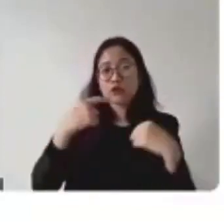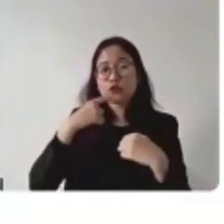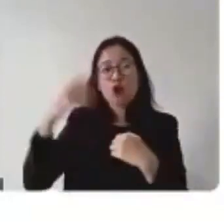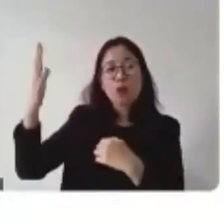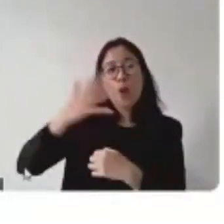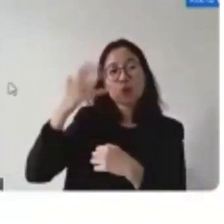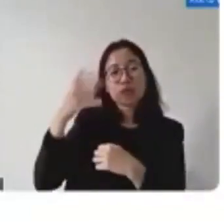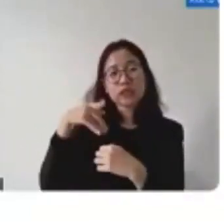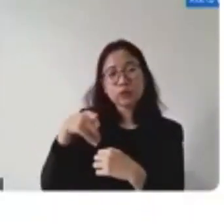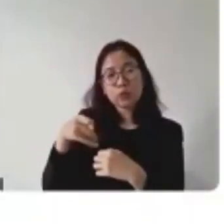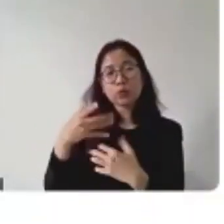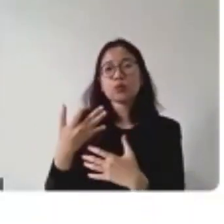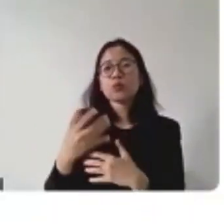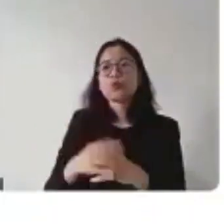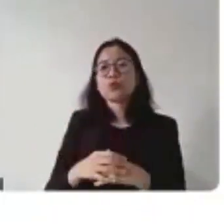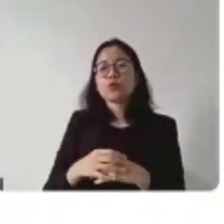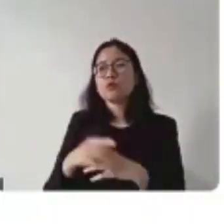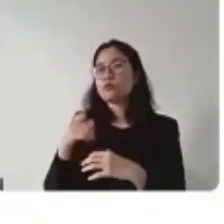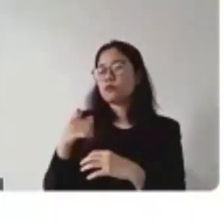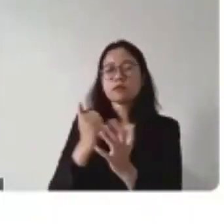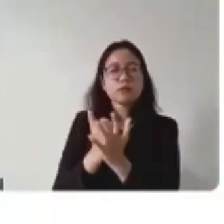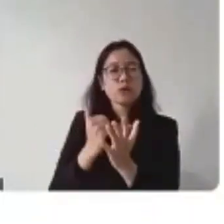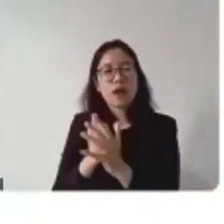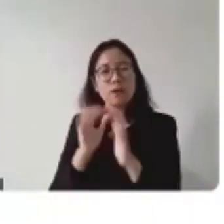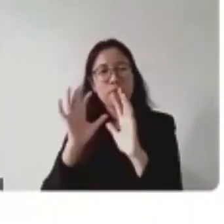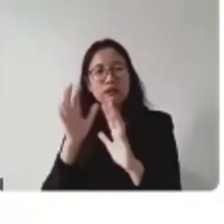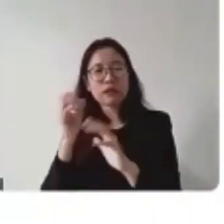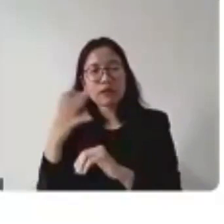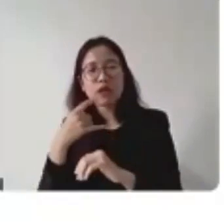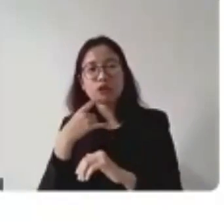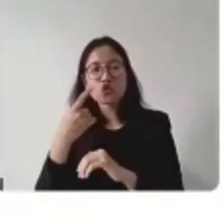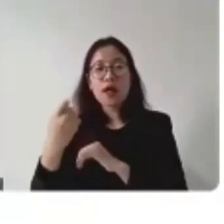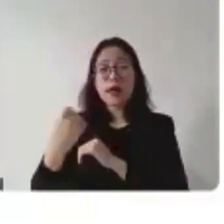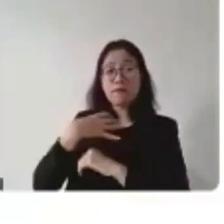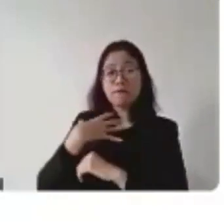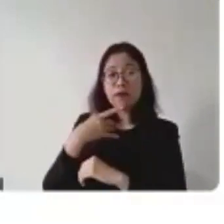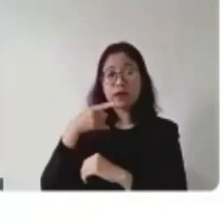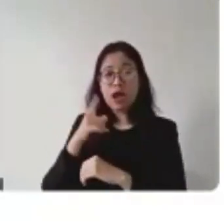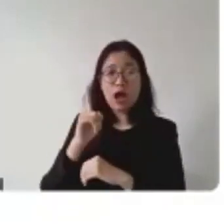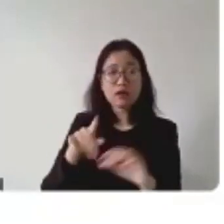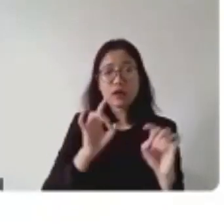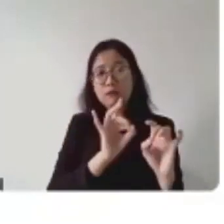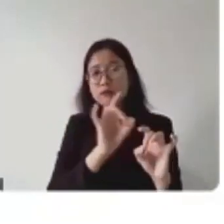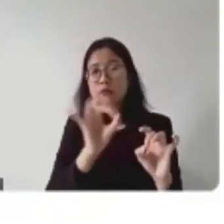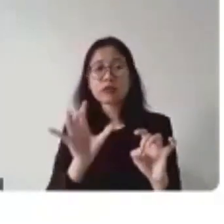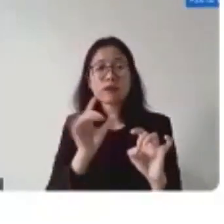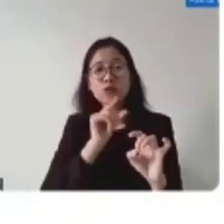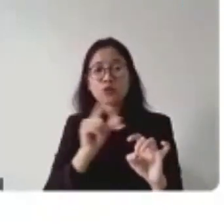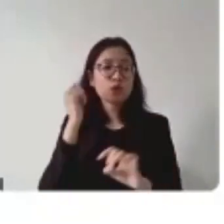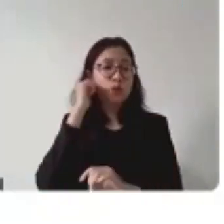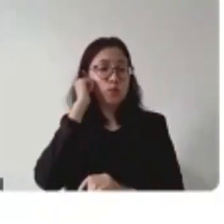on pregnant women, and there'll be newborn adverse or poor newborn